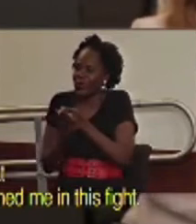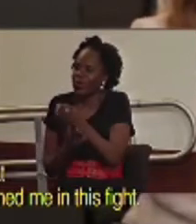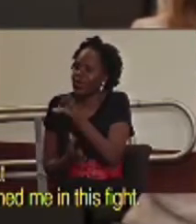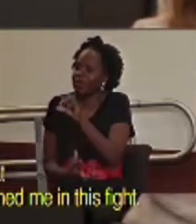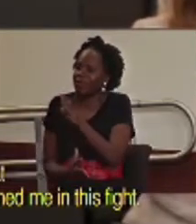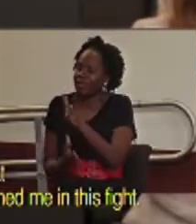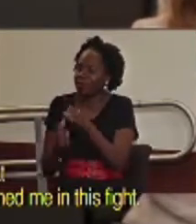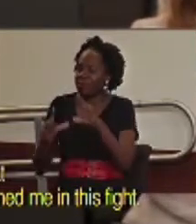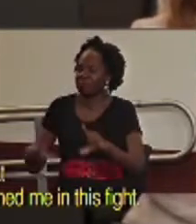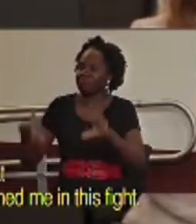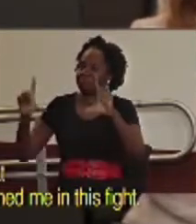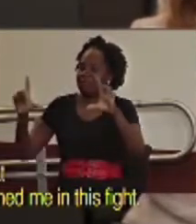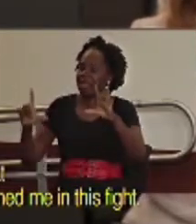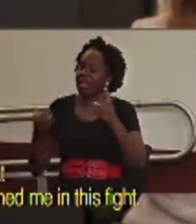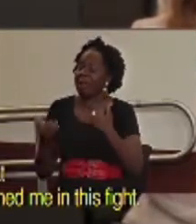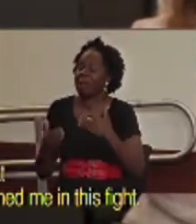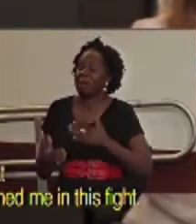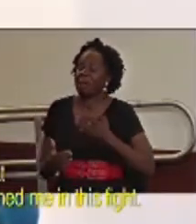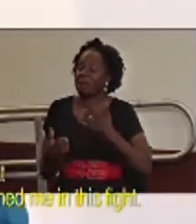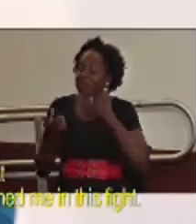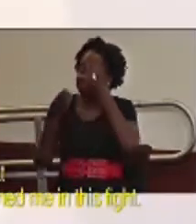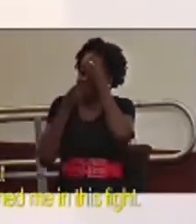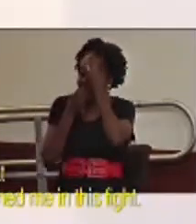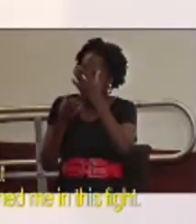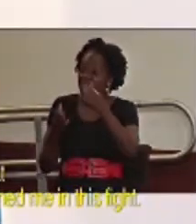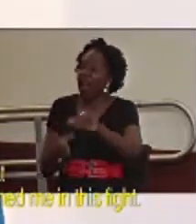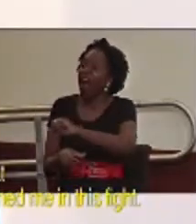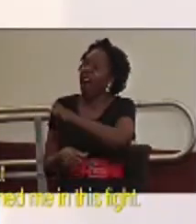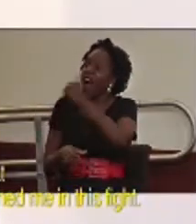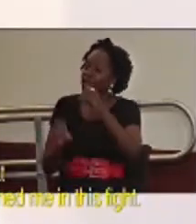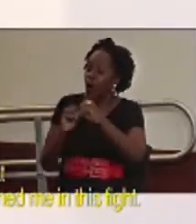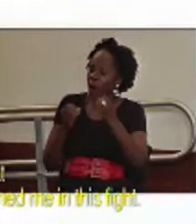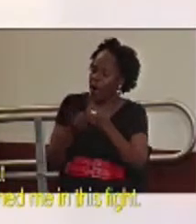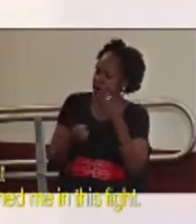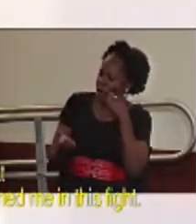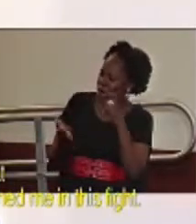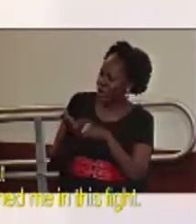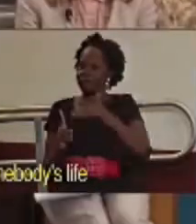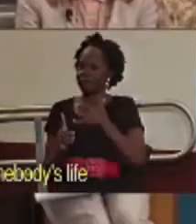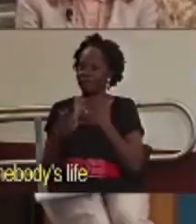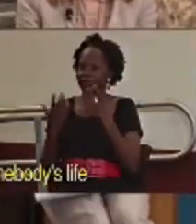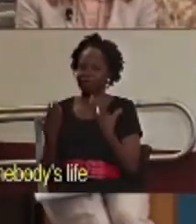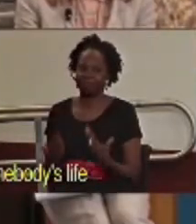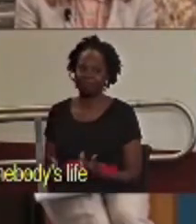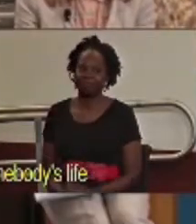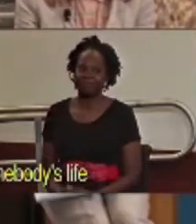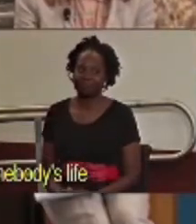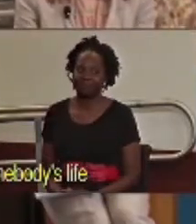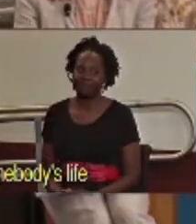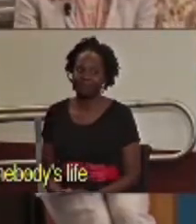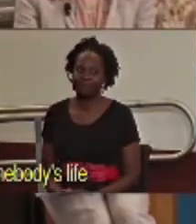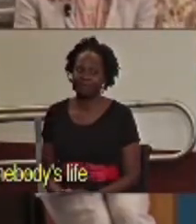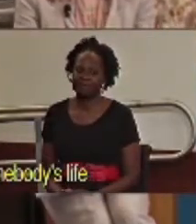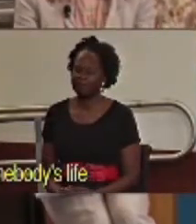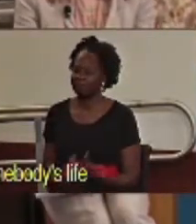very happy to tell you that even other organizations saw this initiative and they joined me in this fight. What does